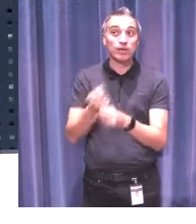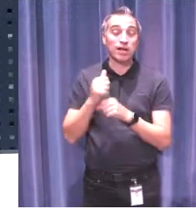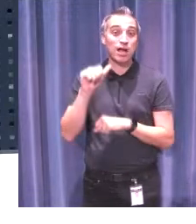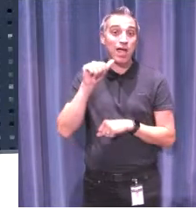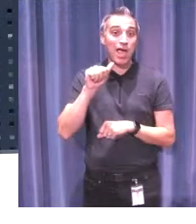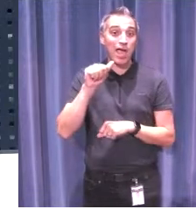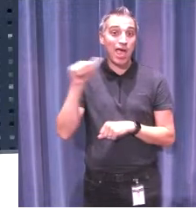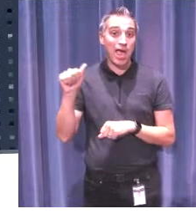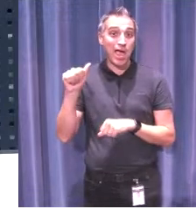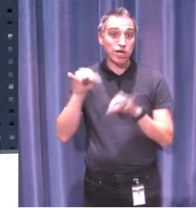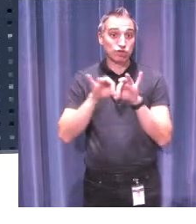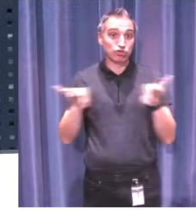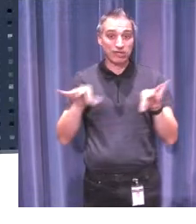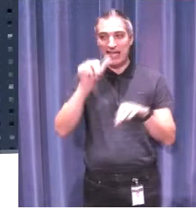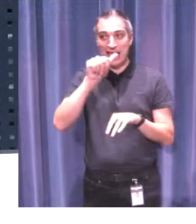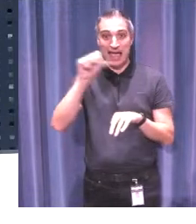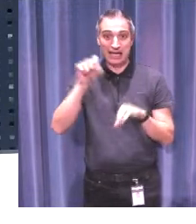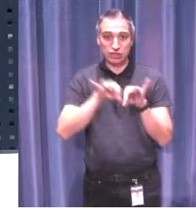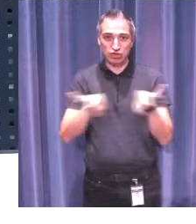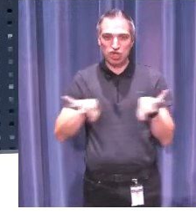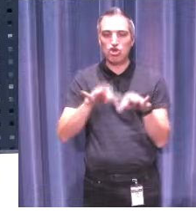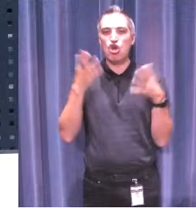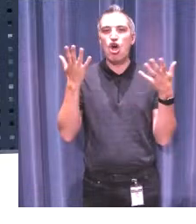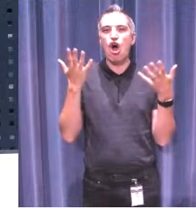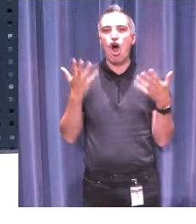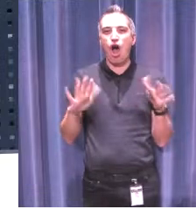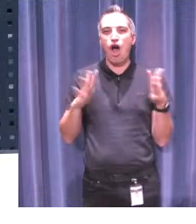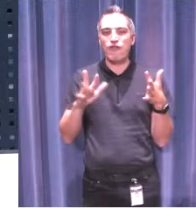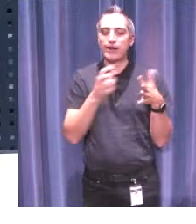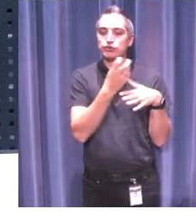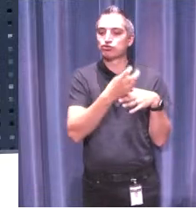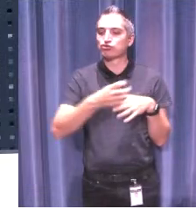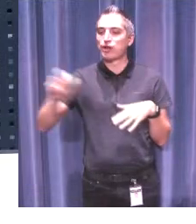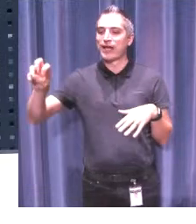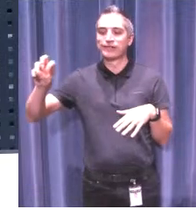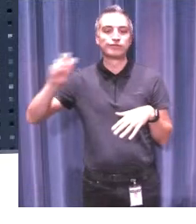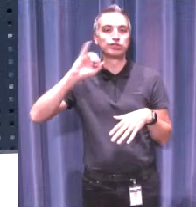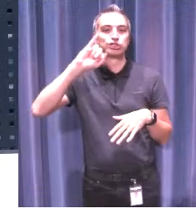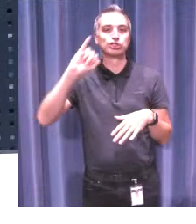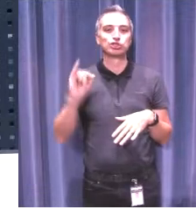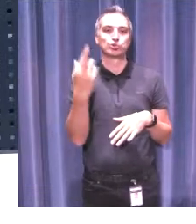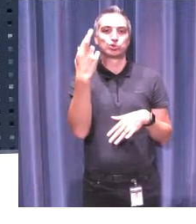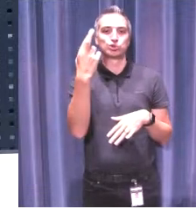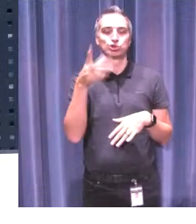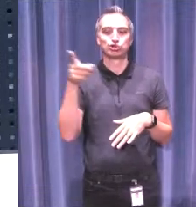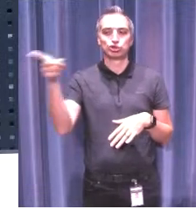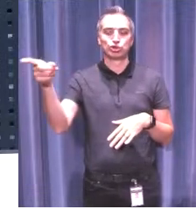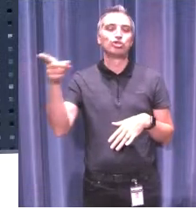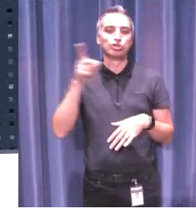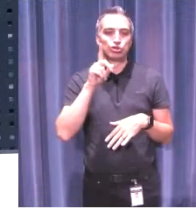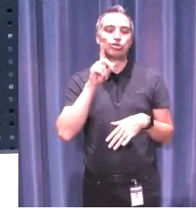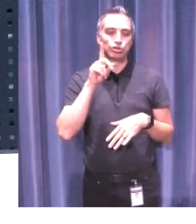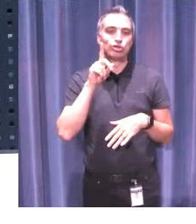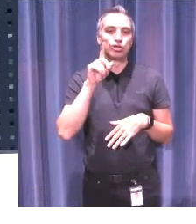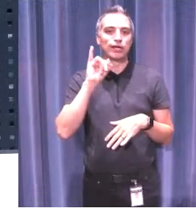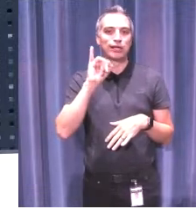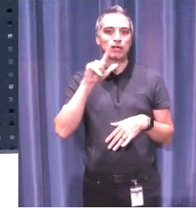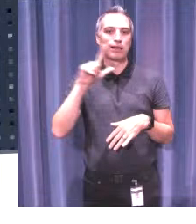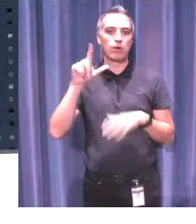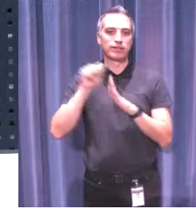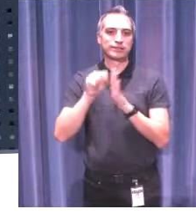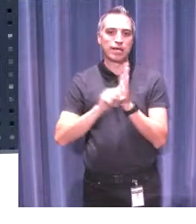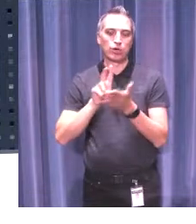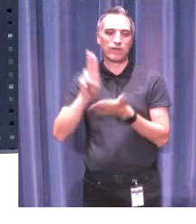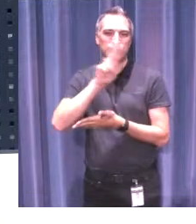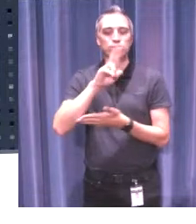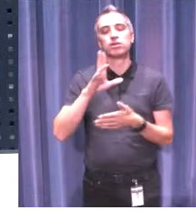degree, you're automatically a junior at Illinois State University. They don't go, Michigan goes course by course, so it's